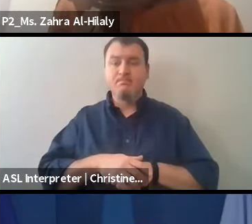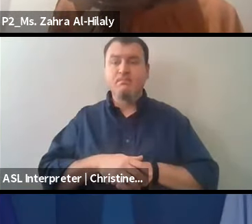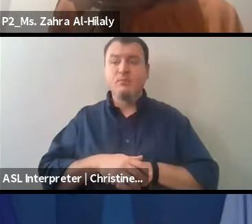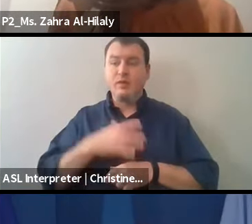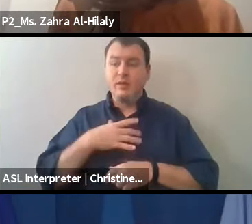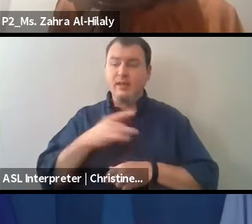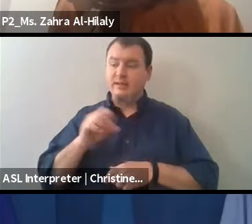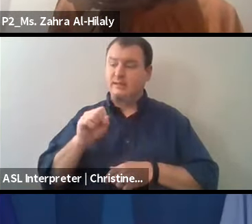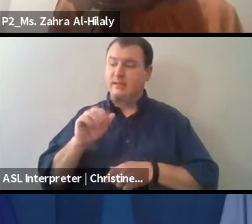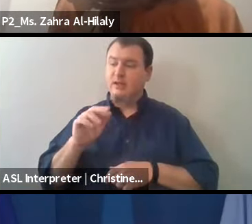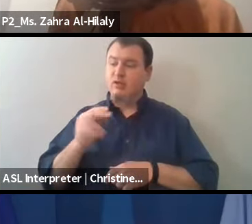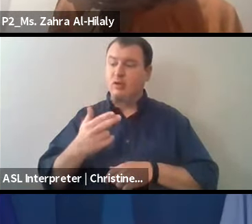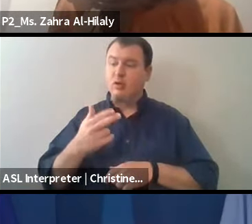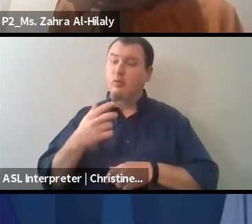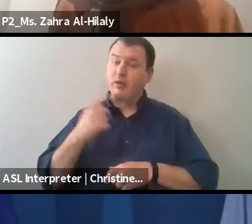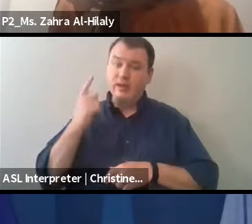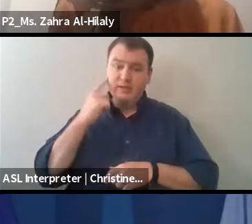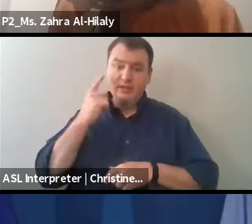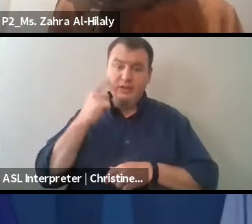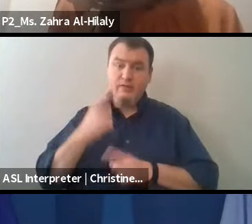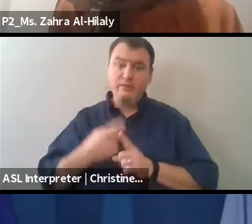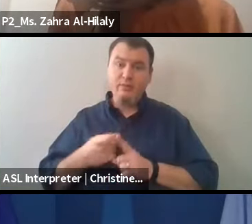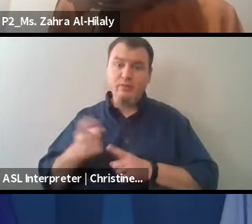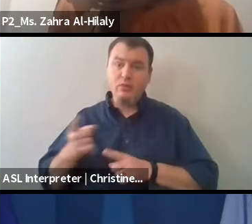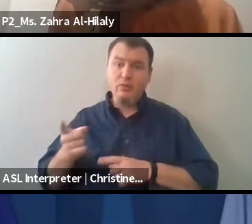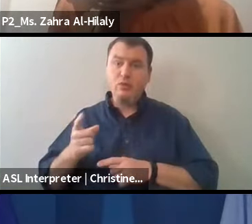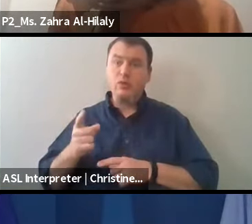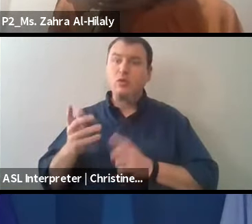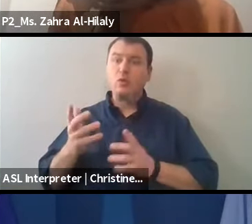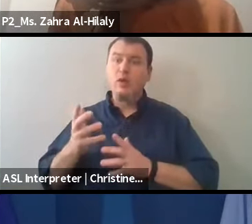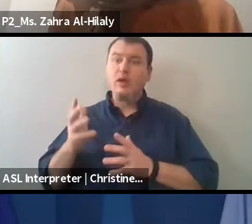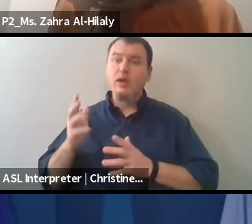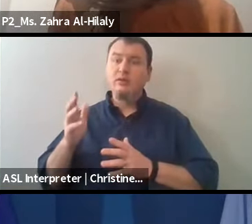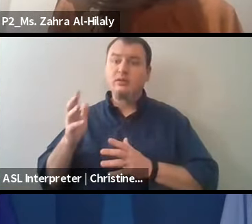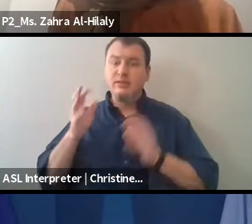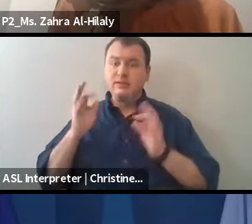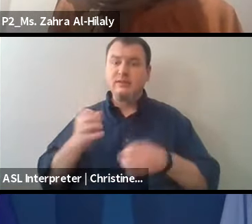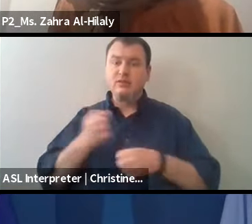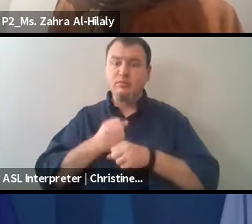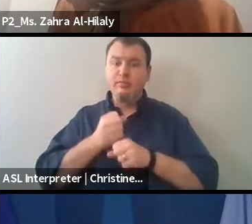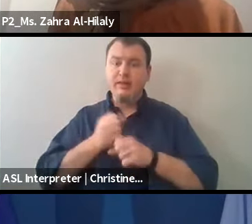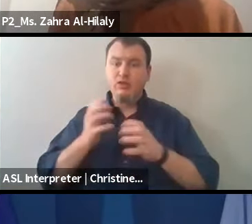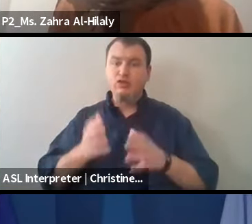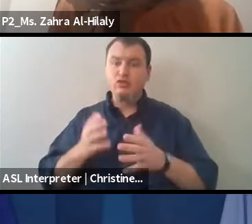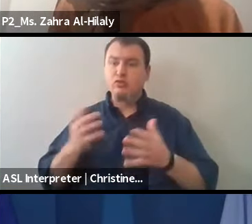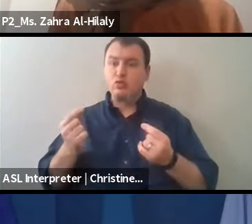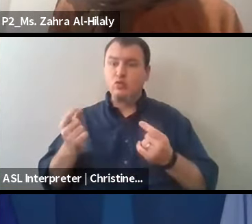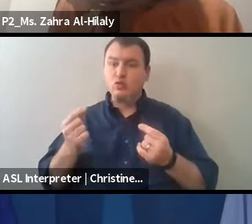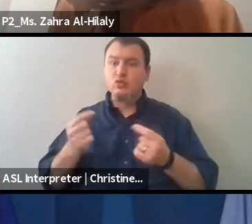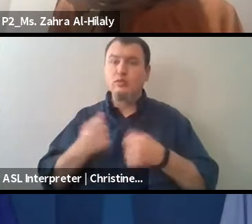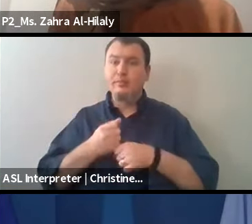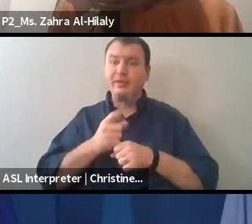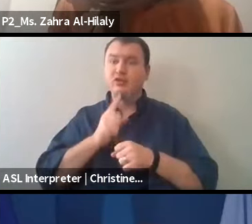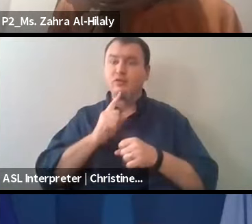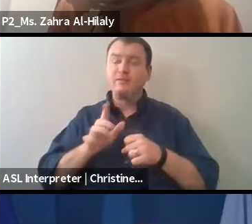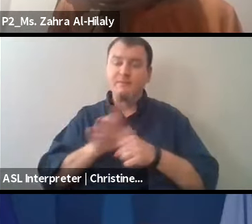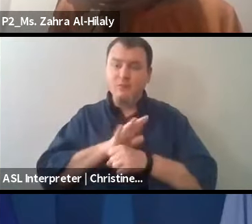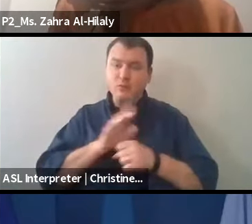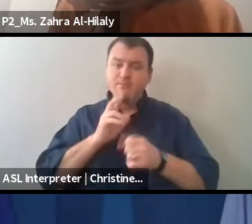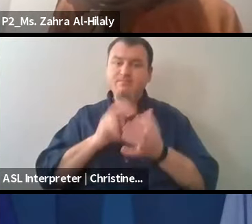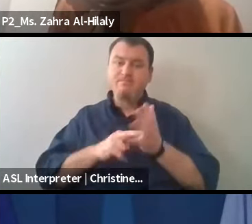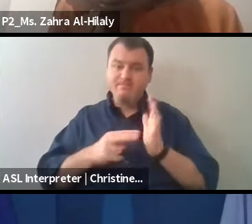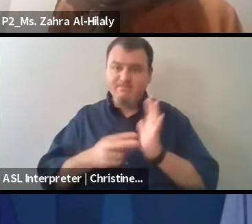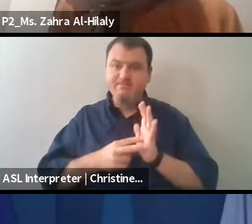Sarah, hear from you about what decision makers can do to ensure the full and meaningful leadership